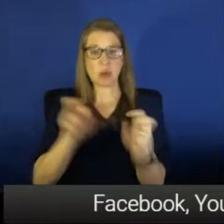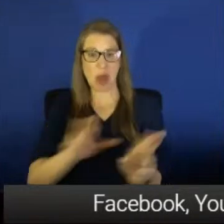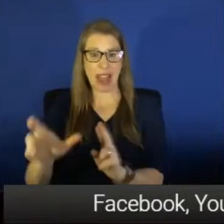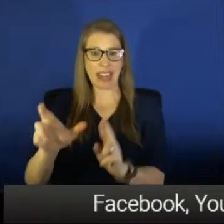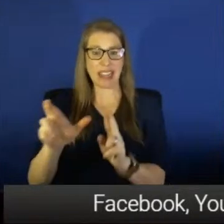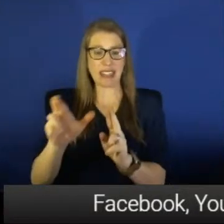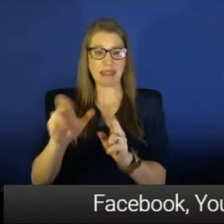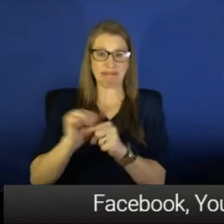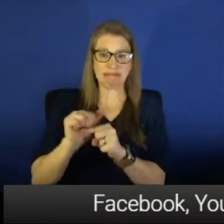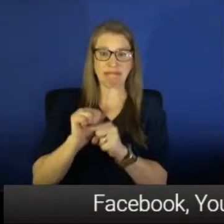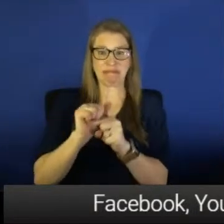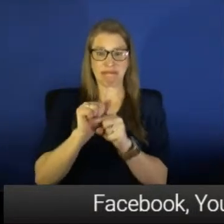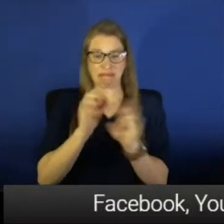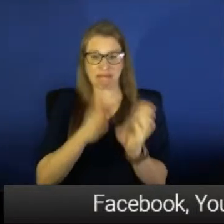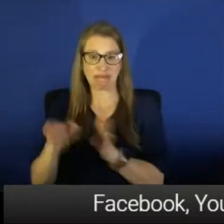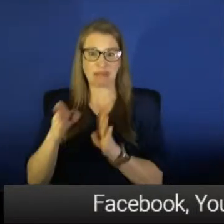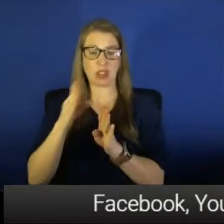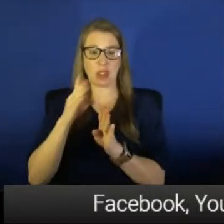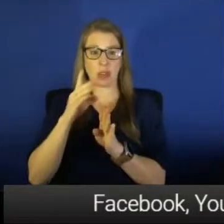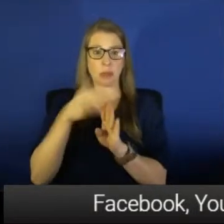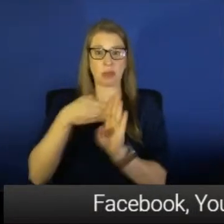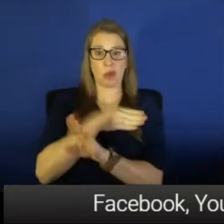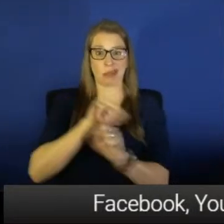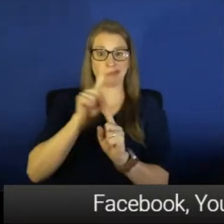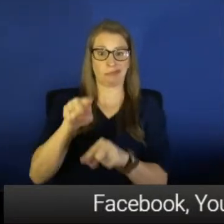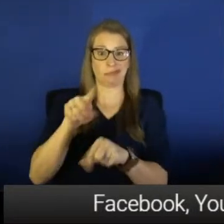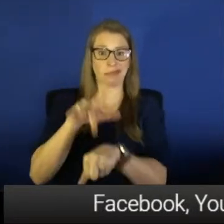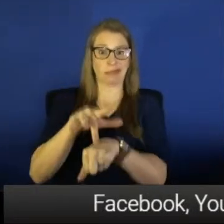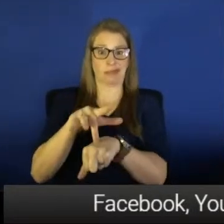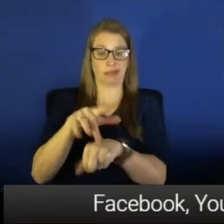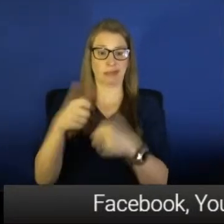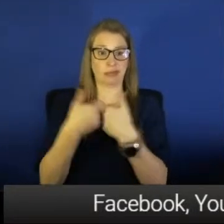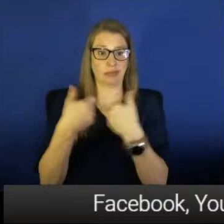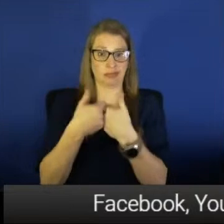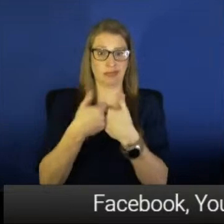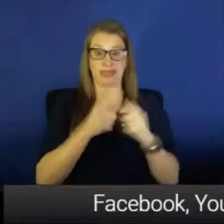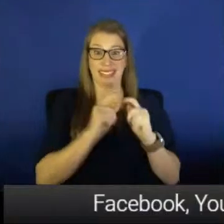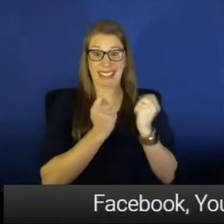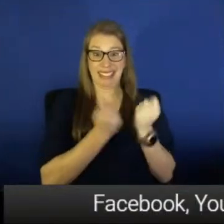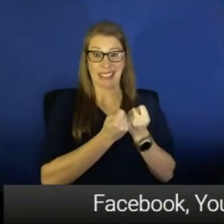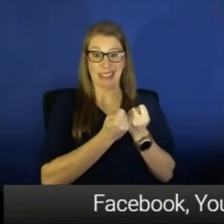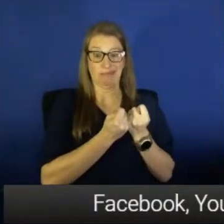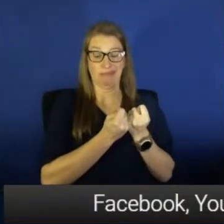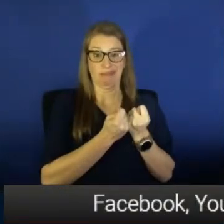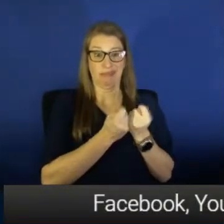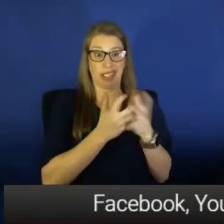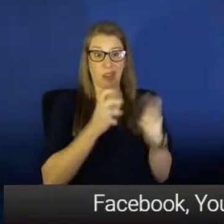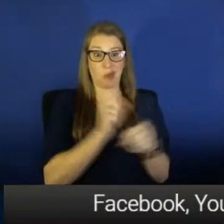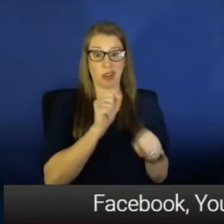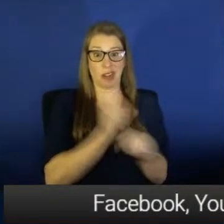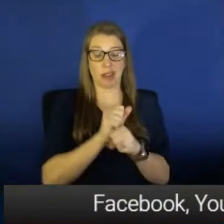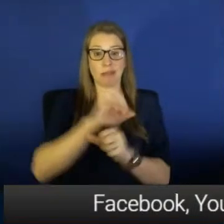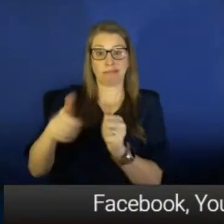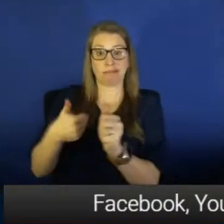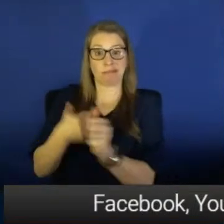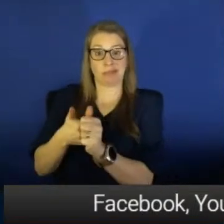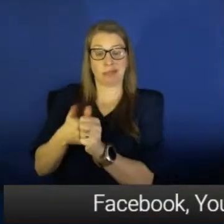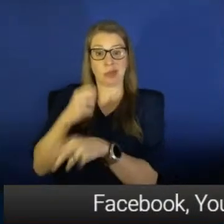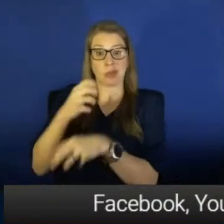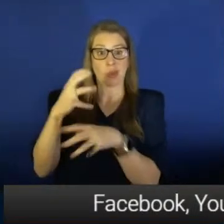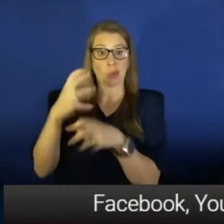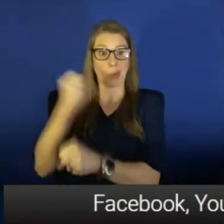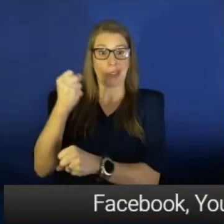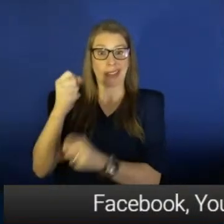head into those championship games. This morning, we're going to meet part of that winning team behind the scenes. They are part of Kansas Team Health. Some of them here